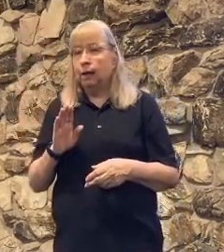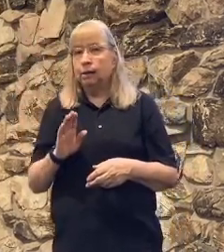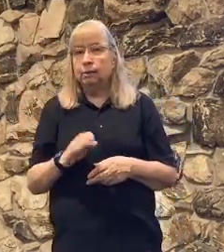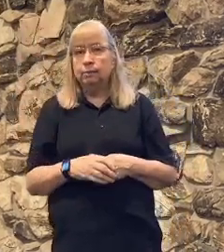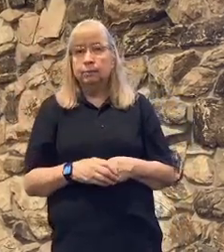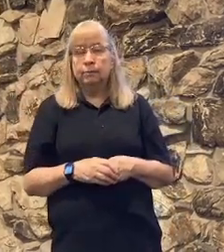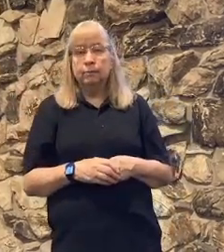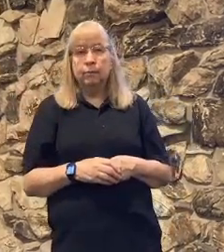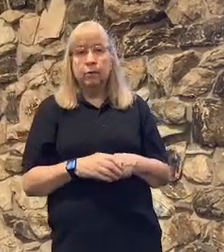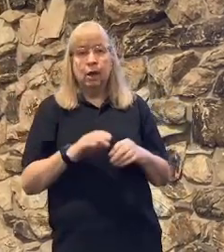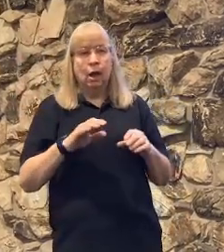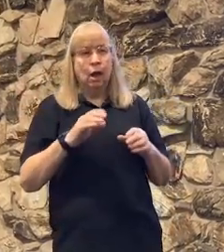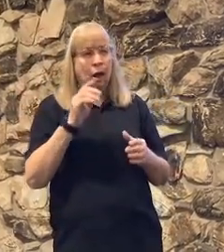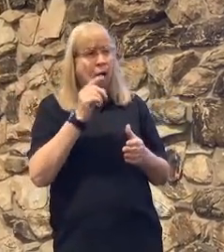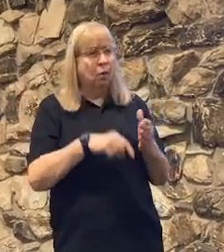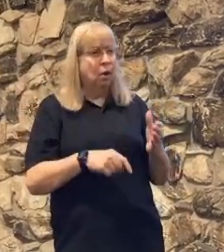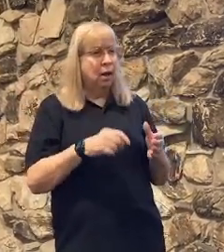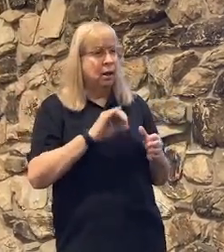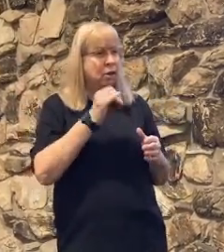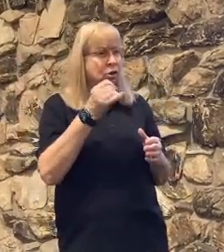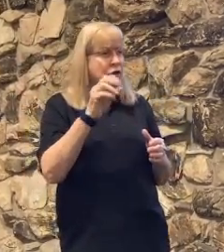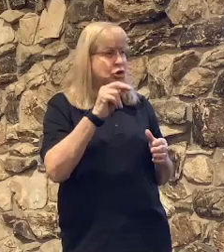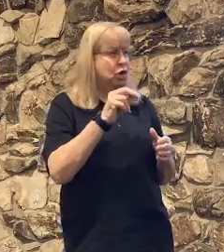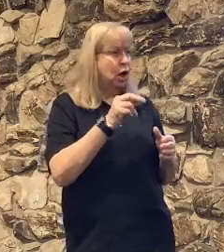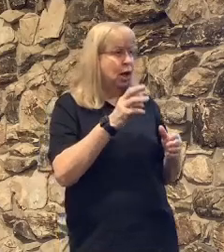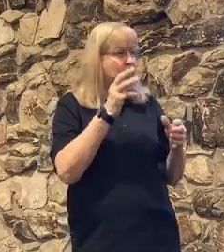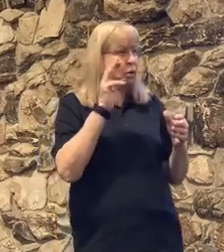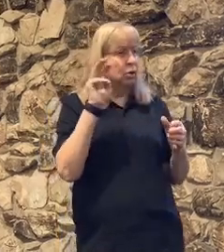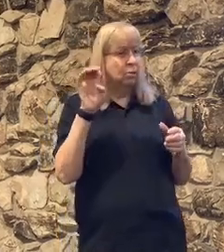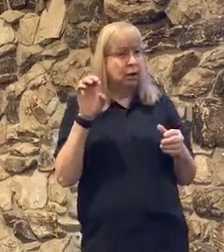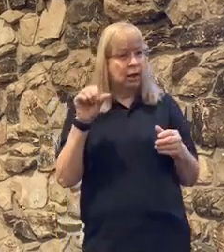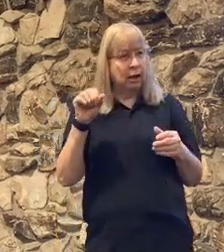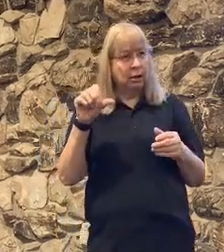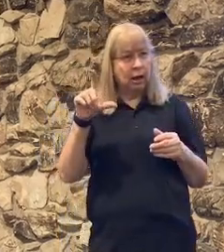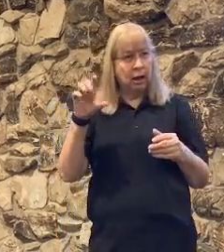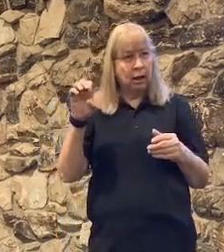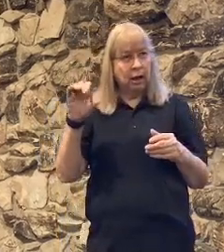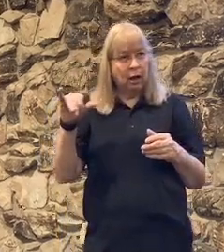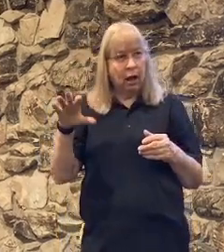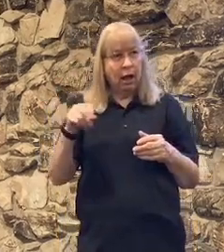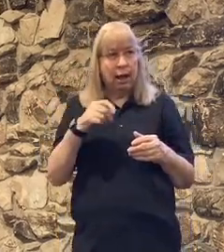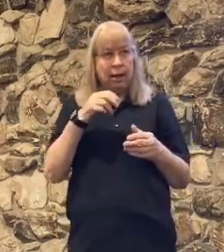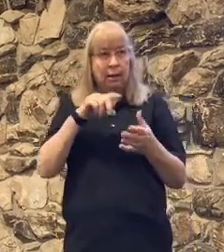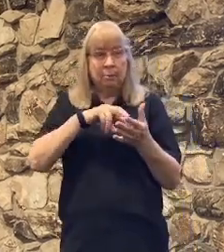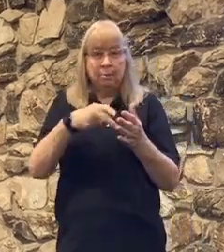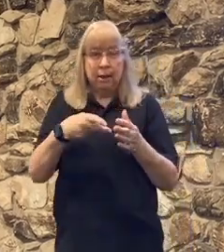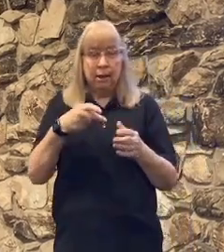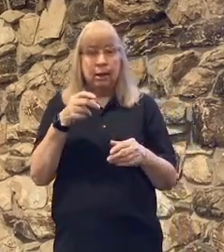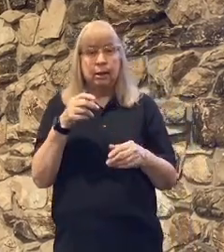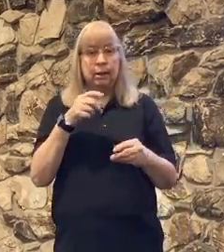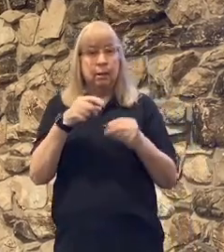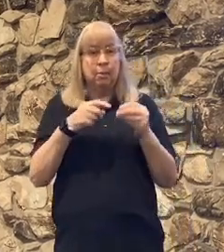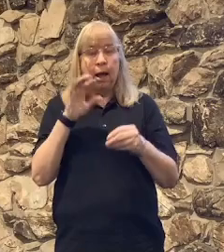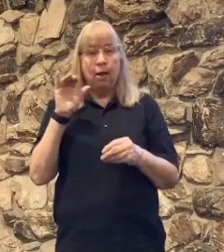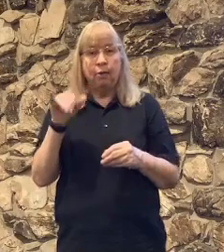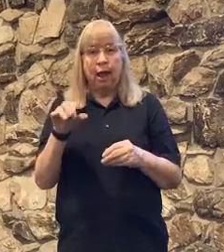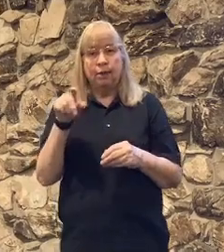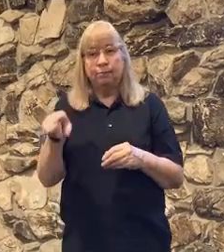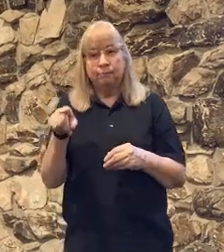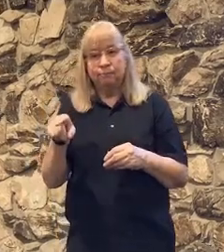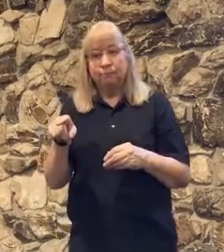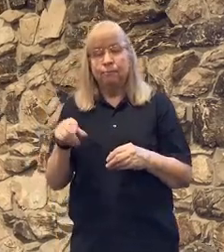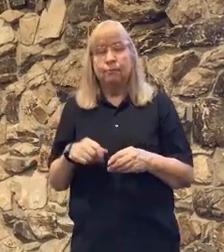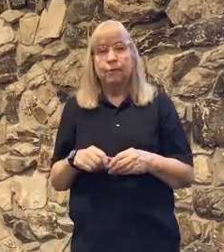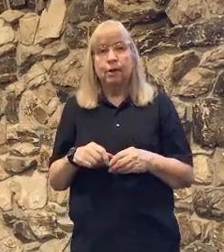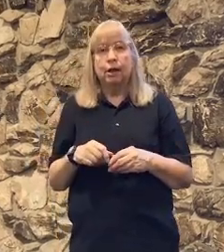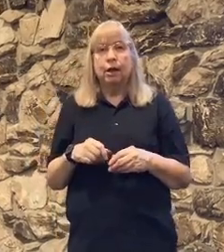So, what does John Wesley mean by that? John Wesley had an experience, and we call it